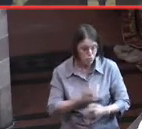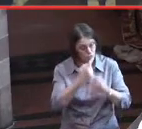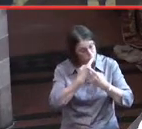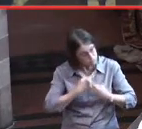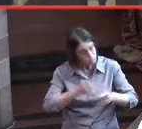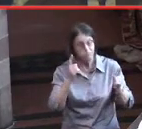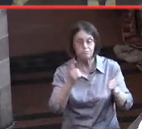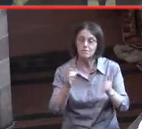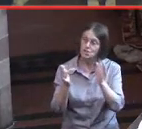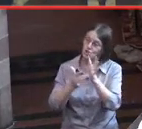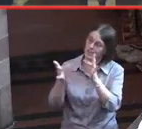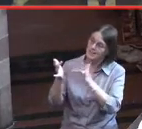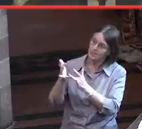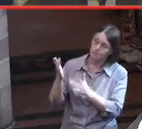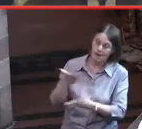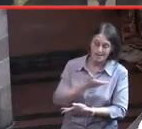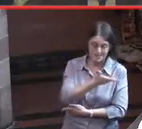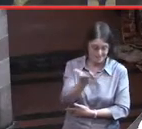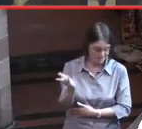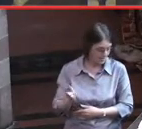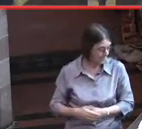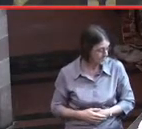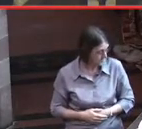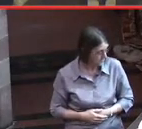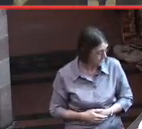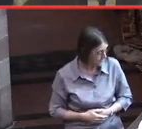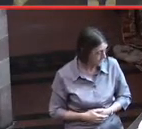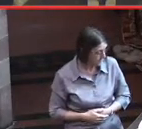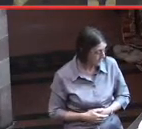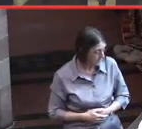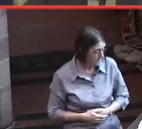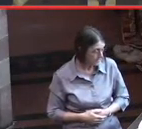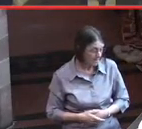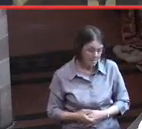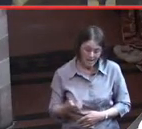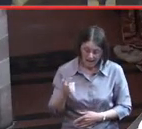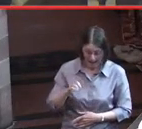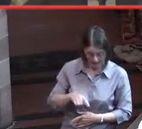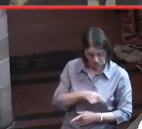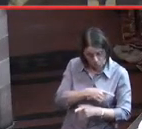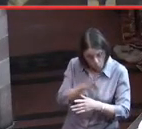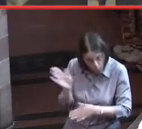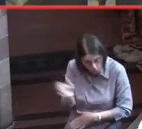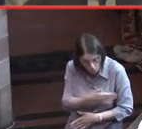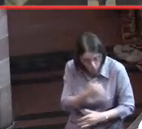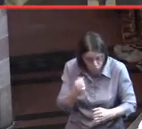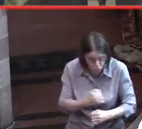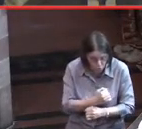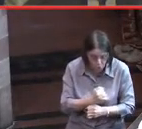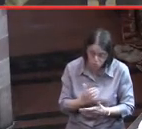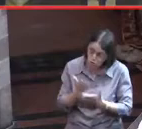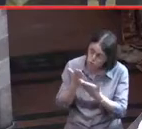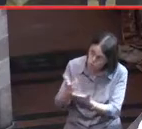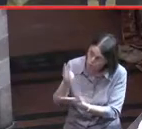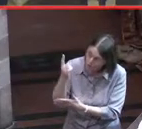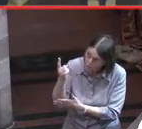in Jesus Christ, our Saviour, and to serve him in the church and in the world.